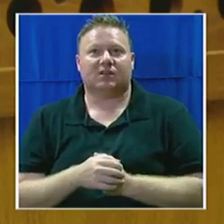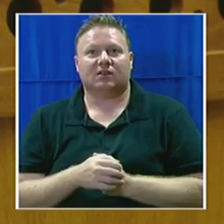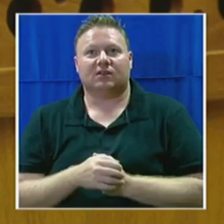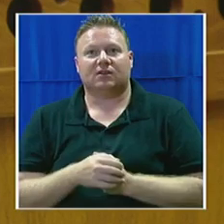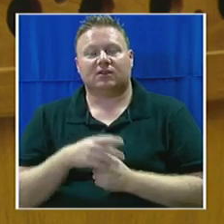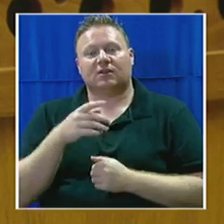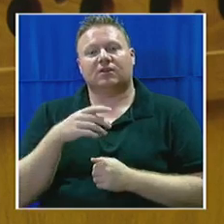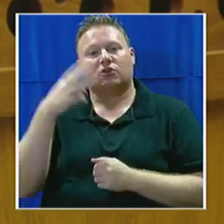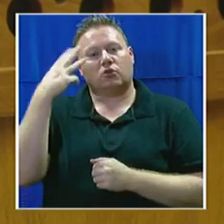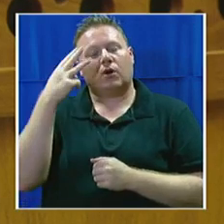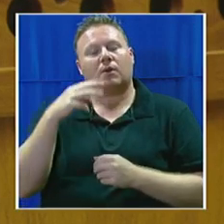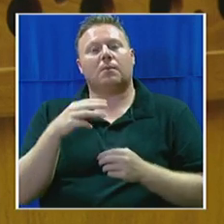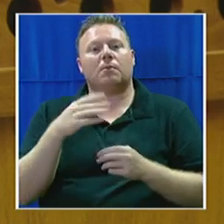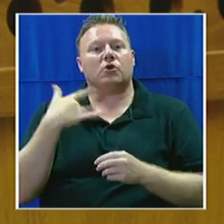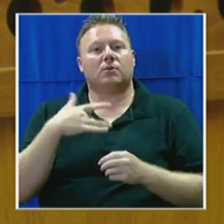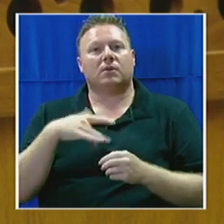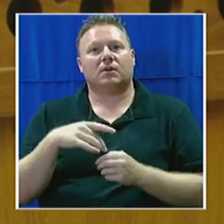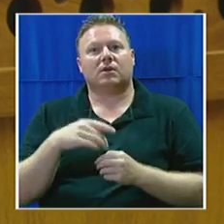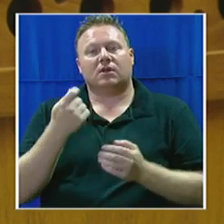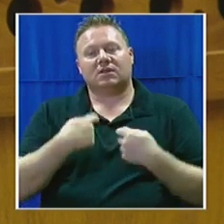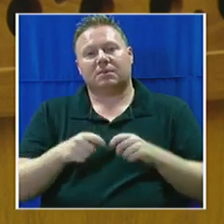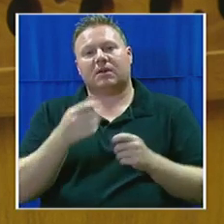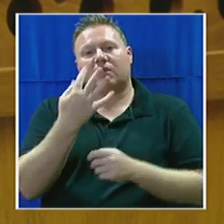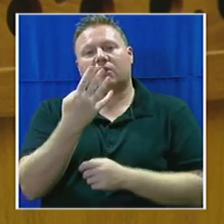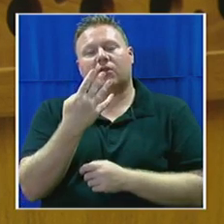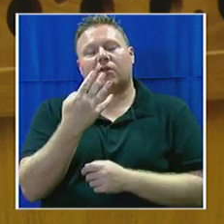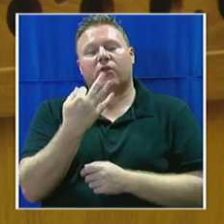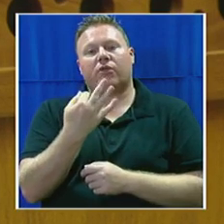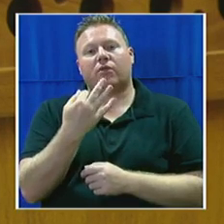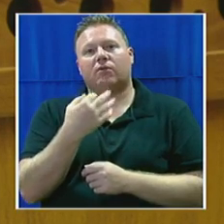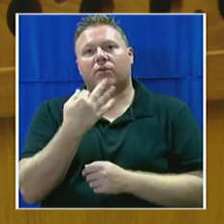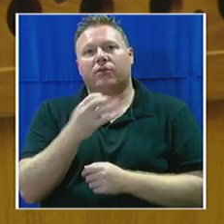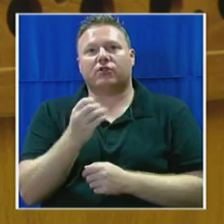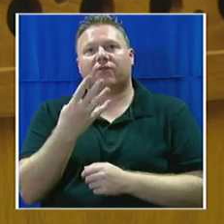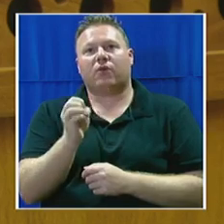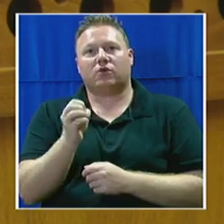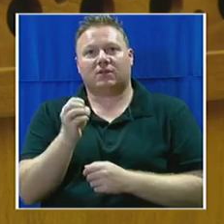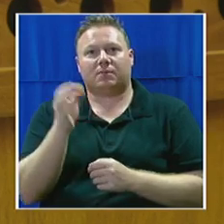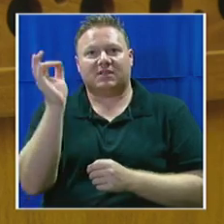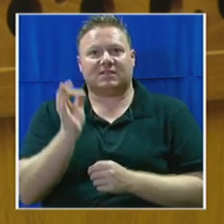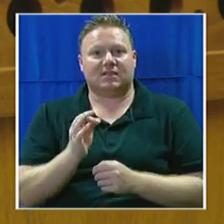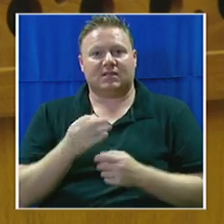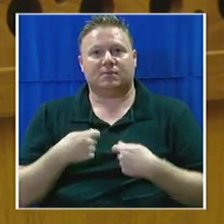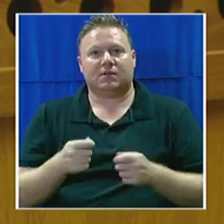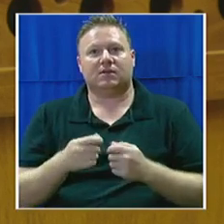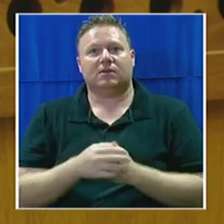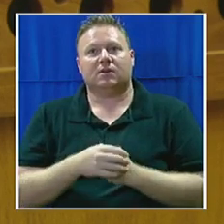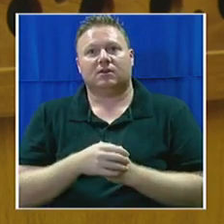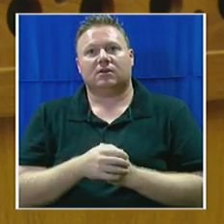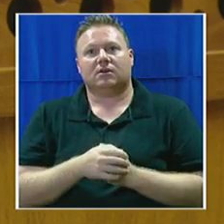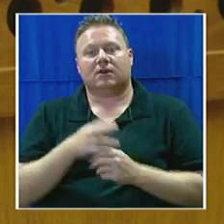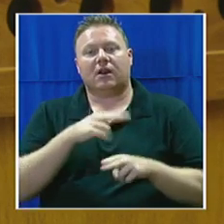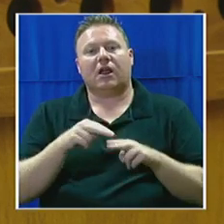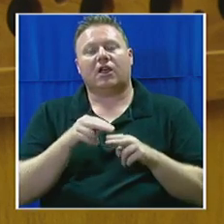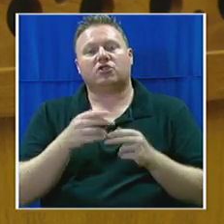Tshwane Municipality spent only 40% of its capex so far, according to National Treasury